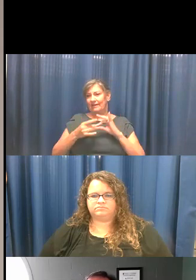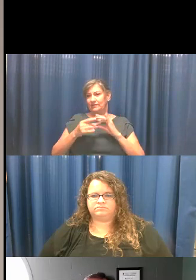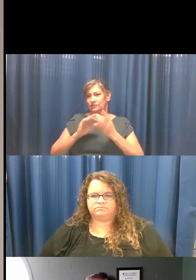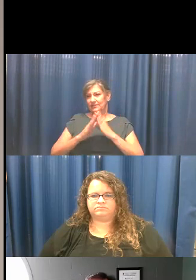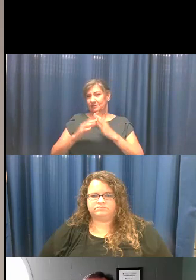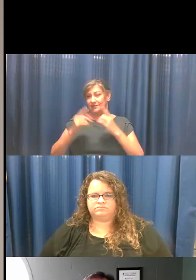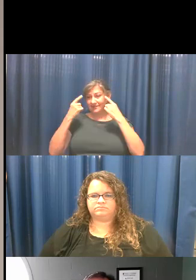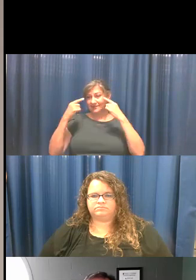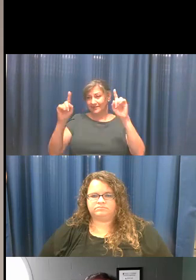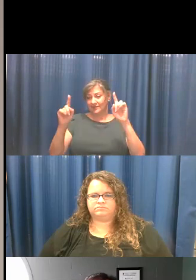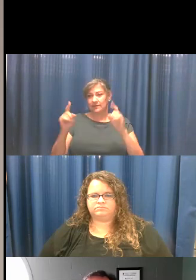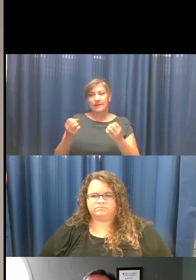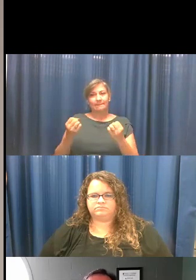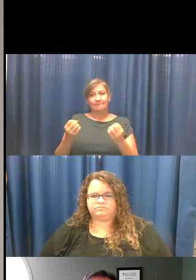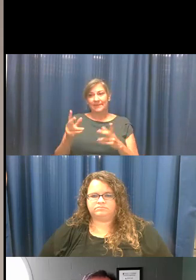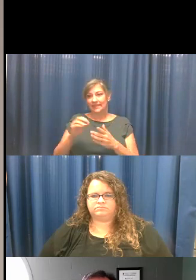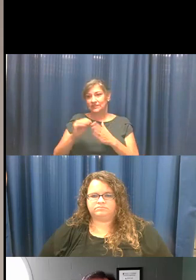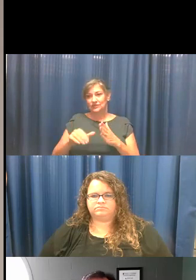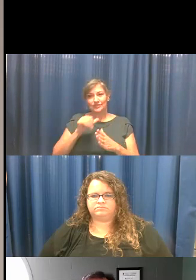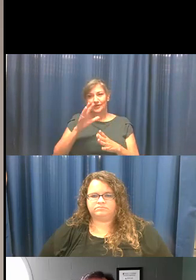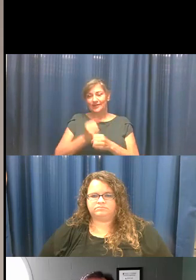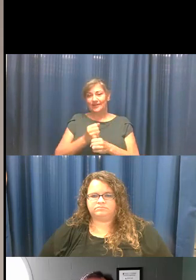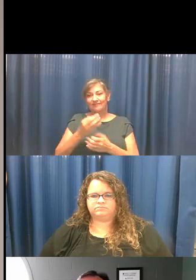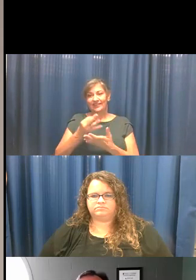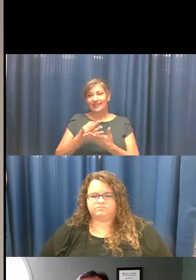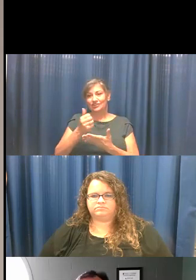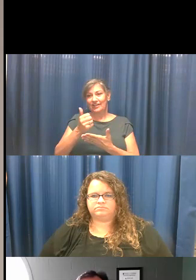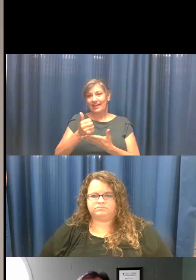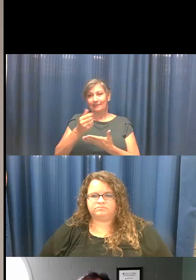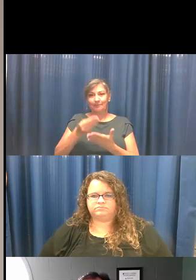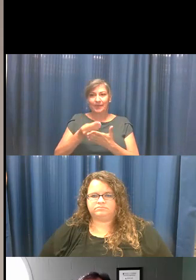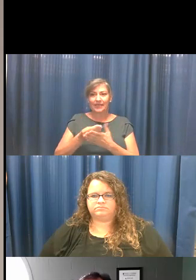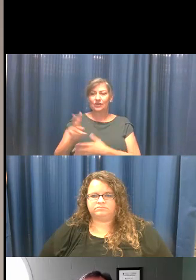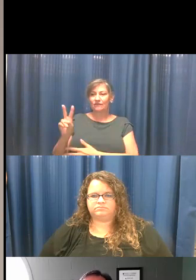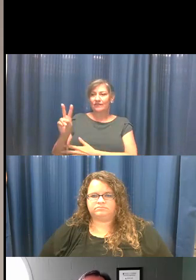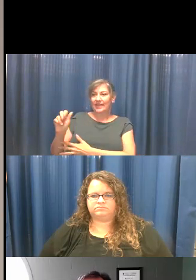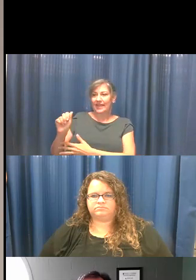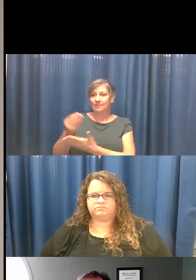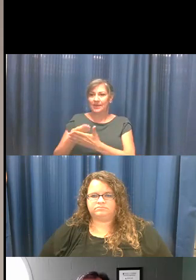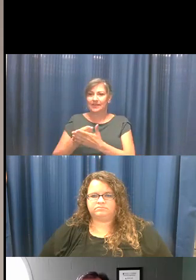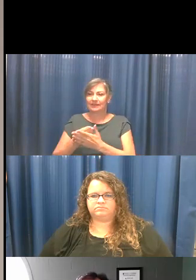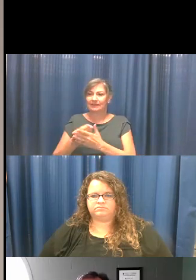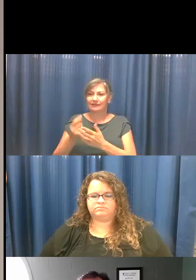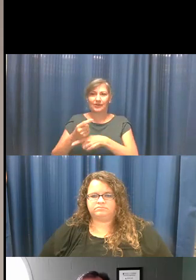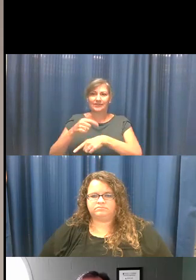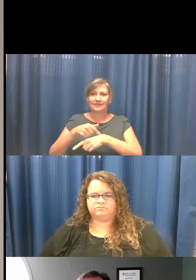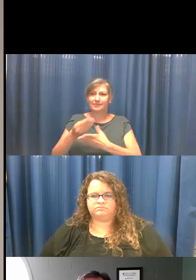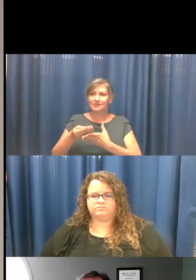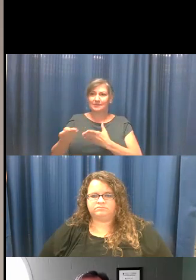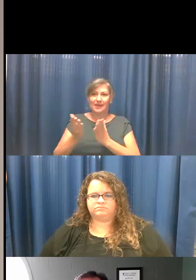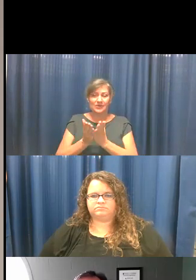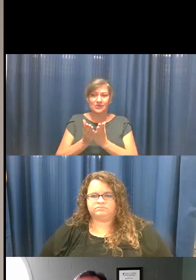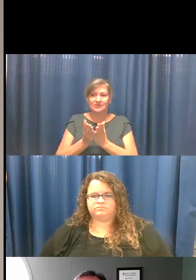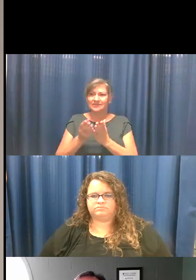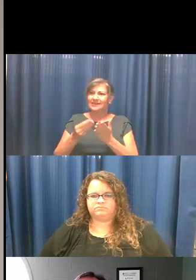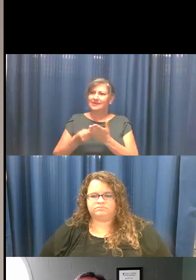students don't get their financial aid money or their VA money in time to buy books. We know that purchasing books is